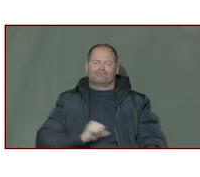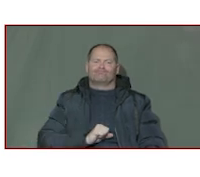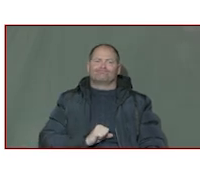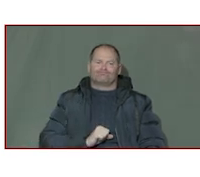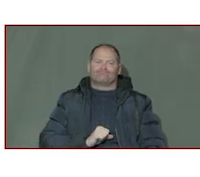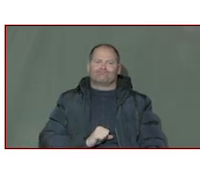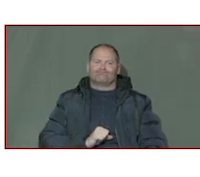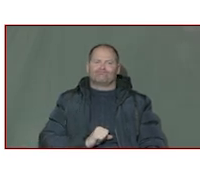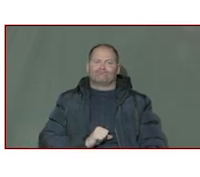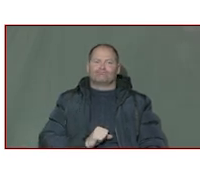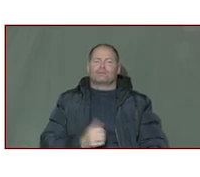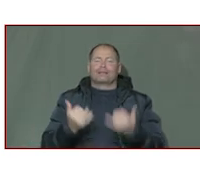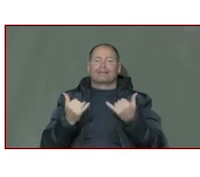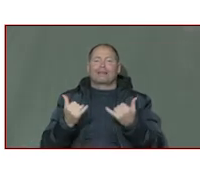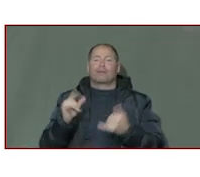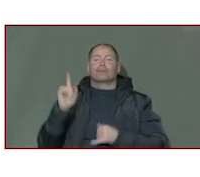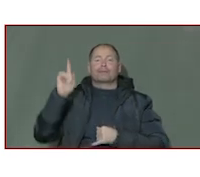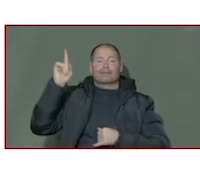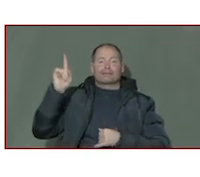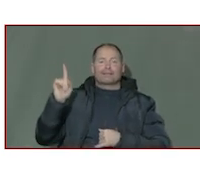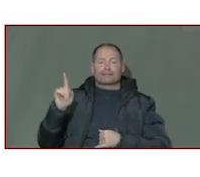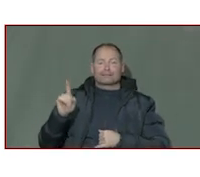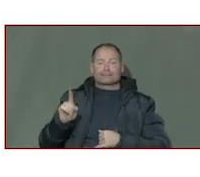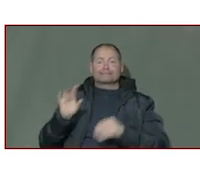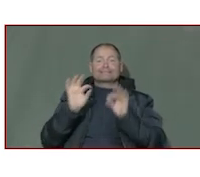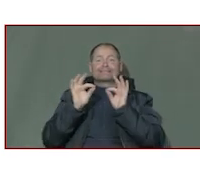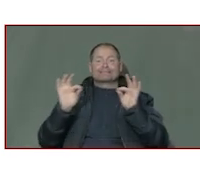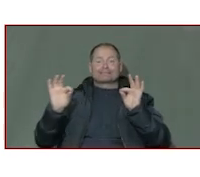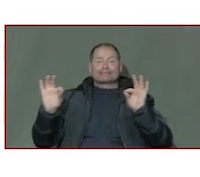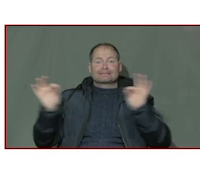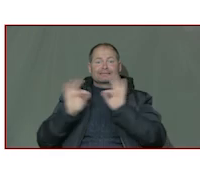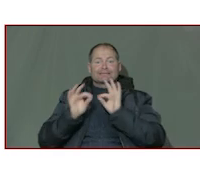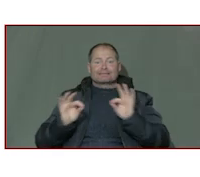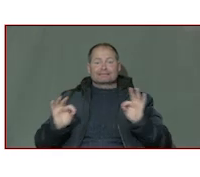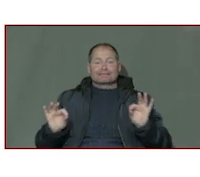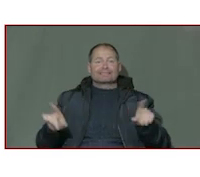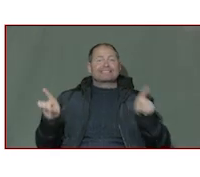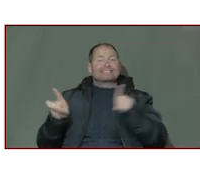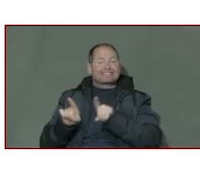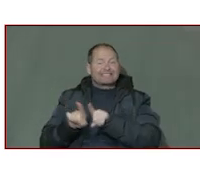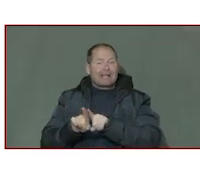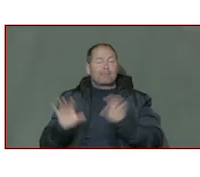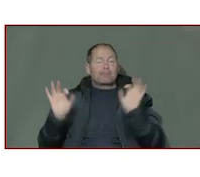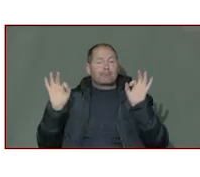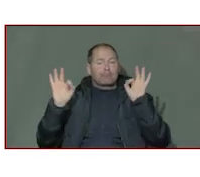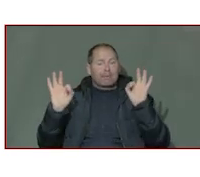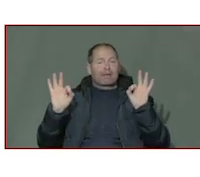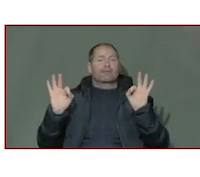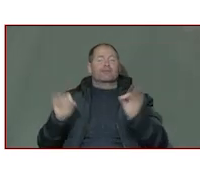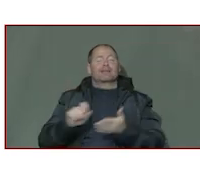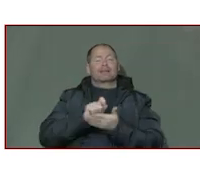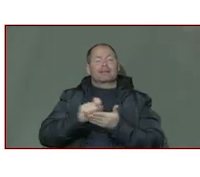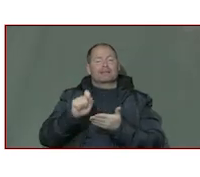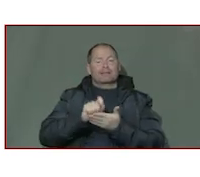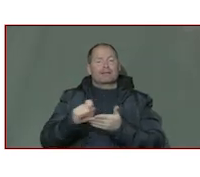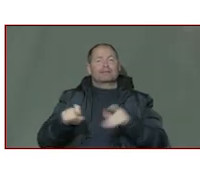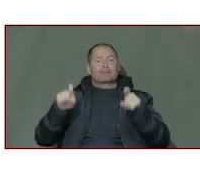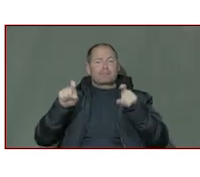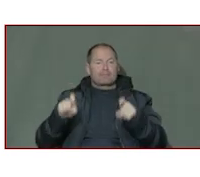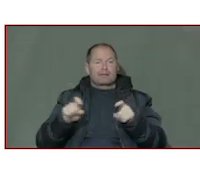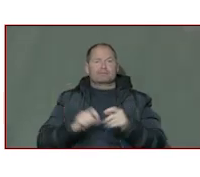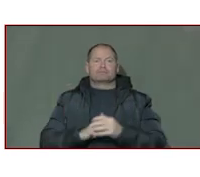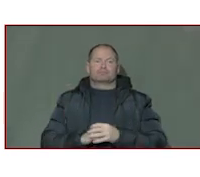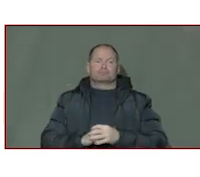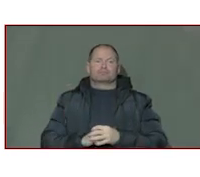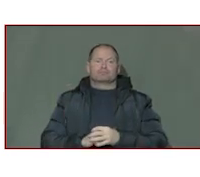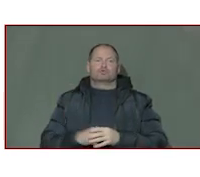It must be to the ribosome. Right? And then we know that our amino acids are